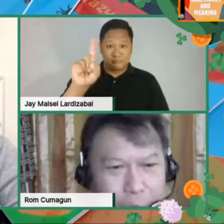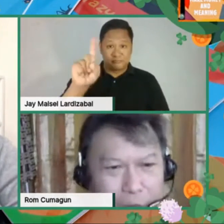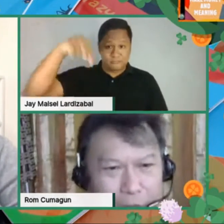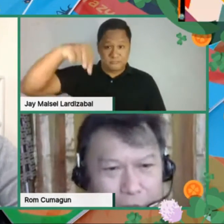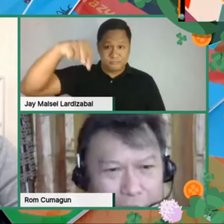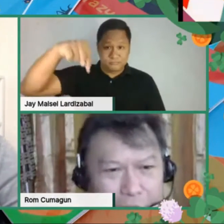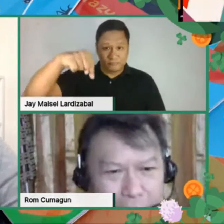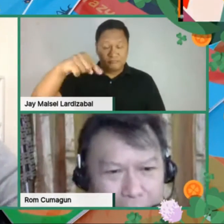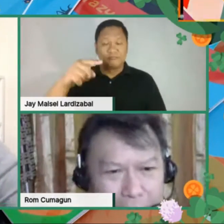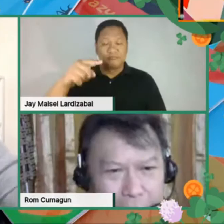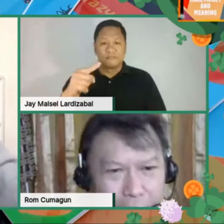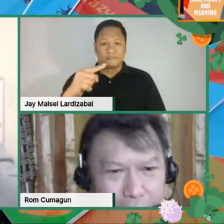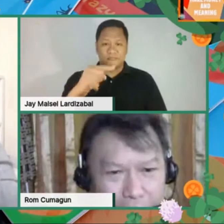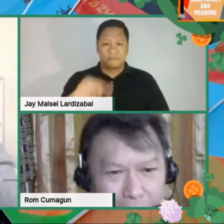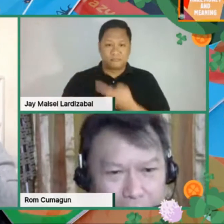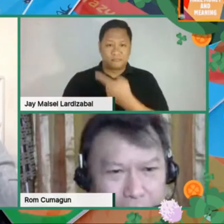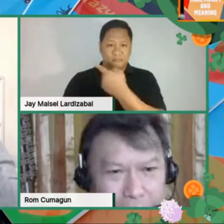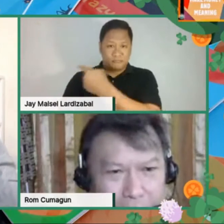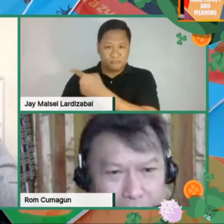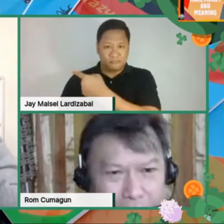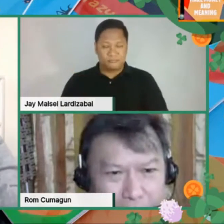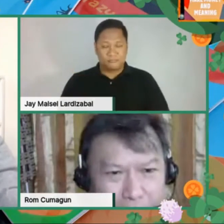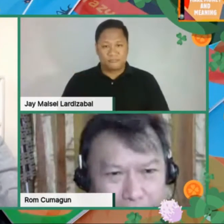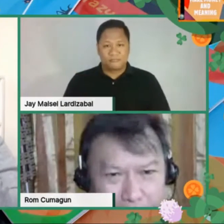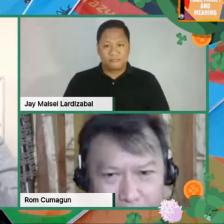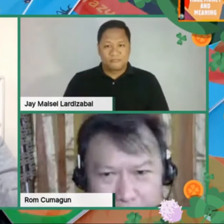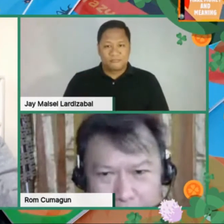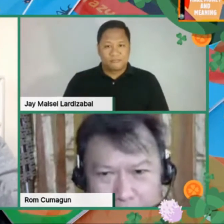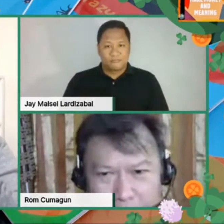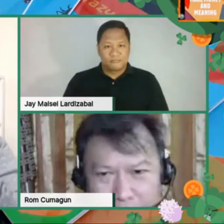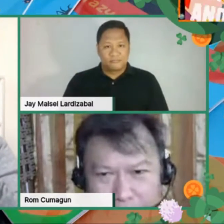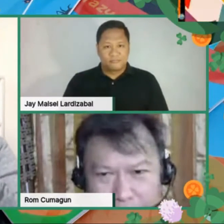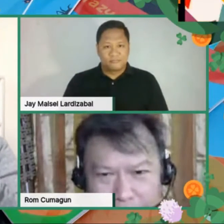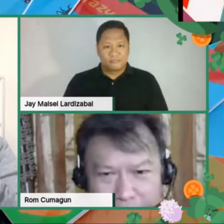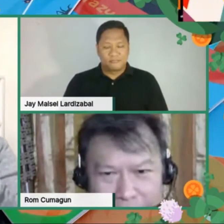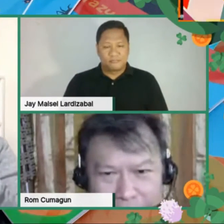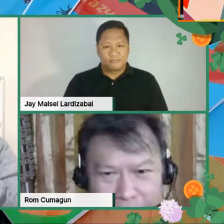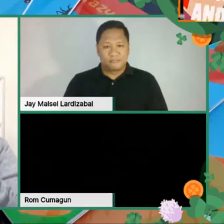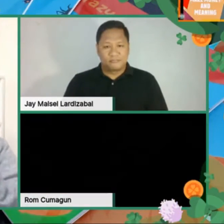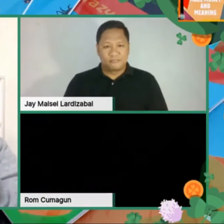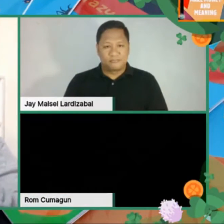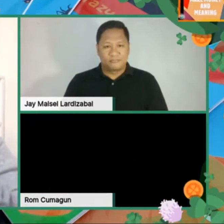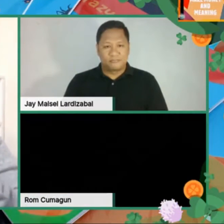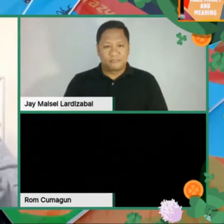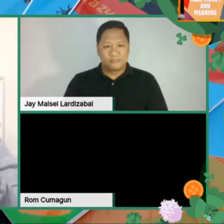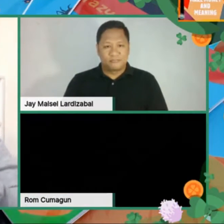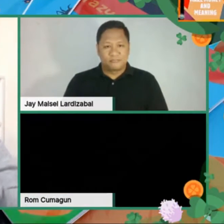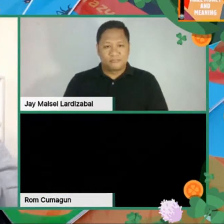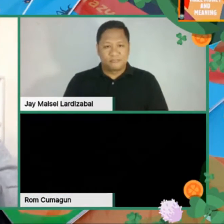Okay, I will refresh. I I think can't I need see to refresh. properly. It's like I'm in between.